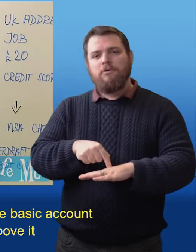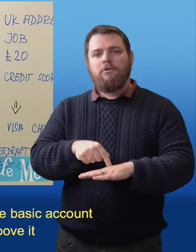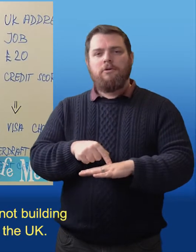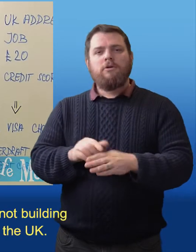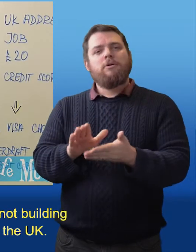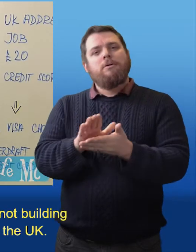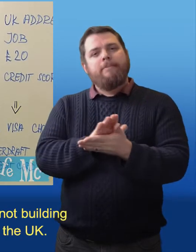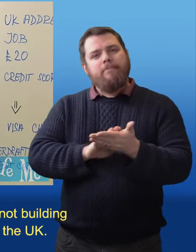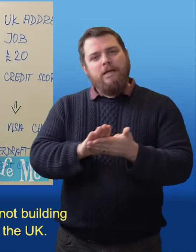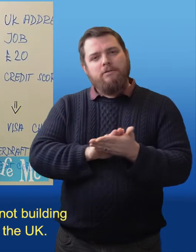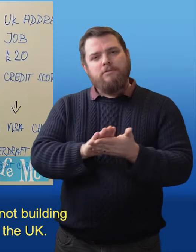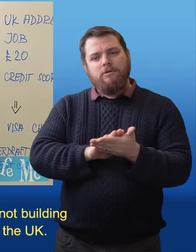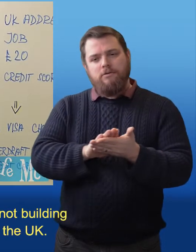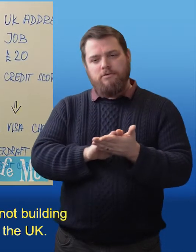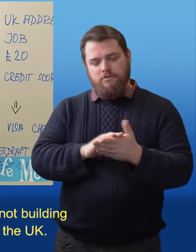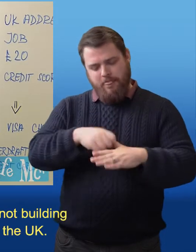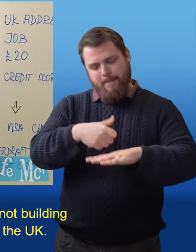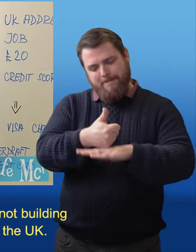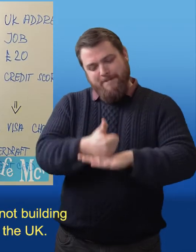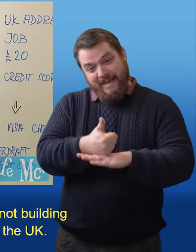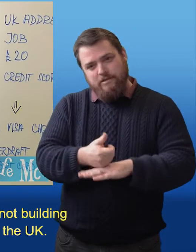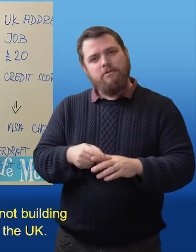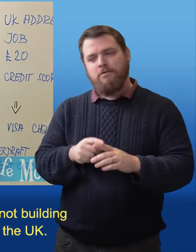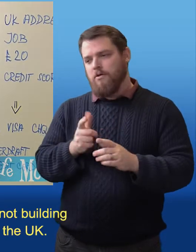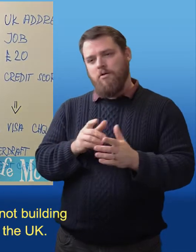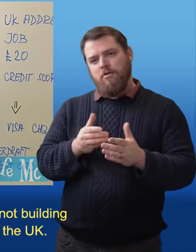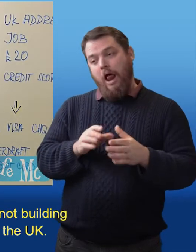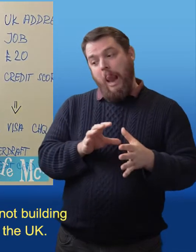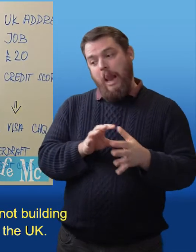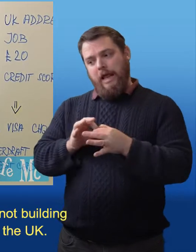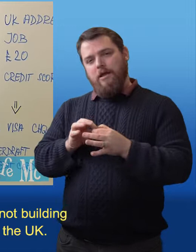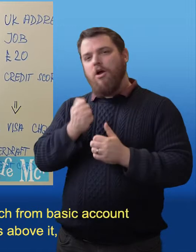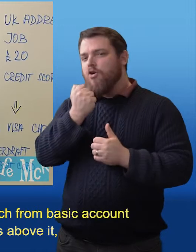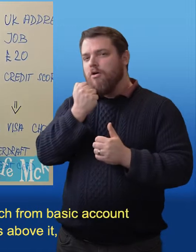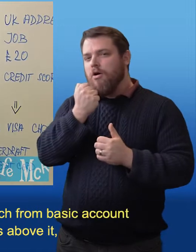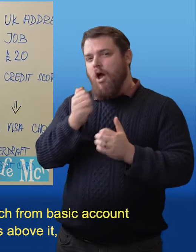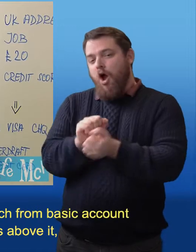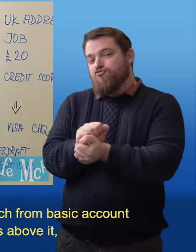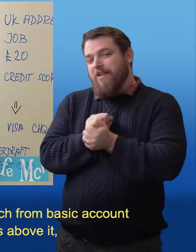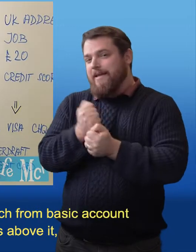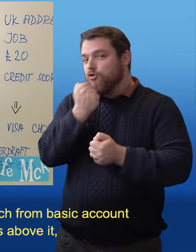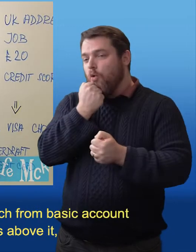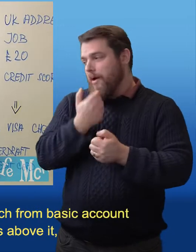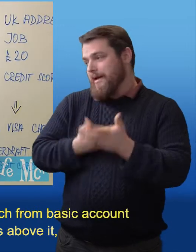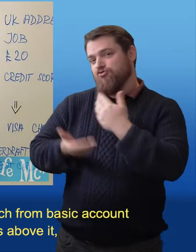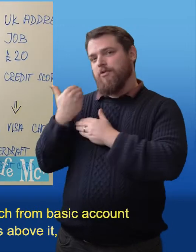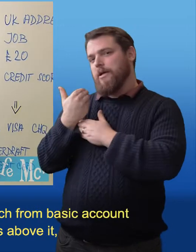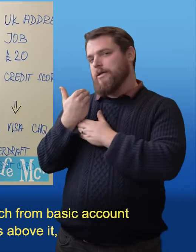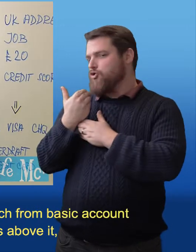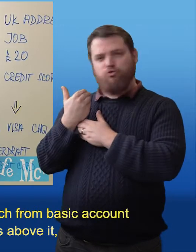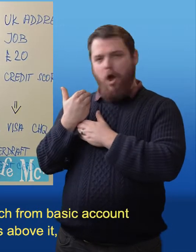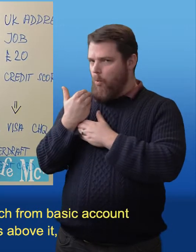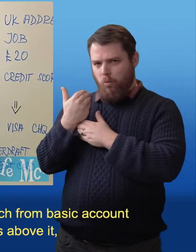it is the basic account is not building your credit history in the UK. So that means it's good to switch from